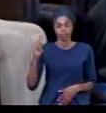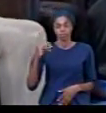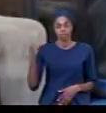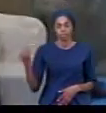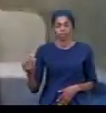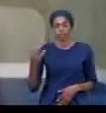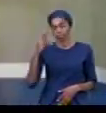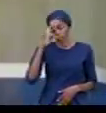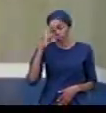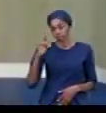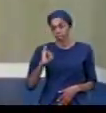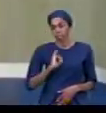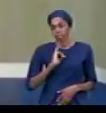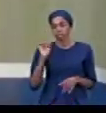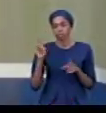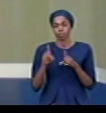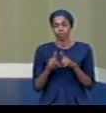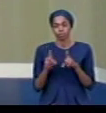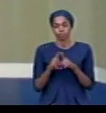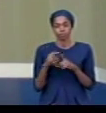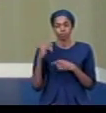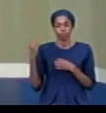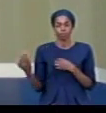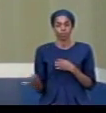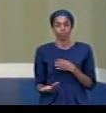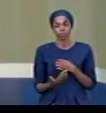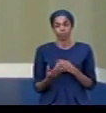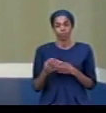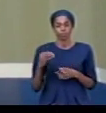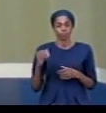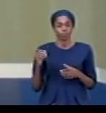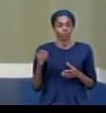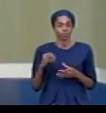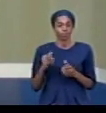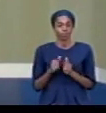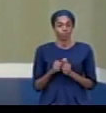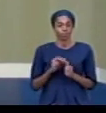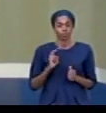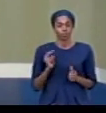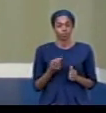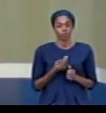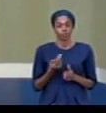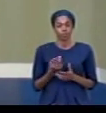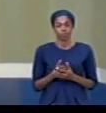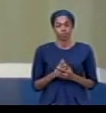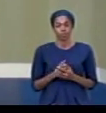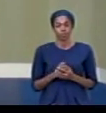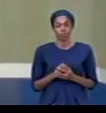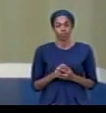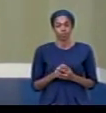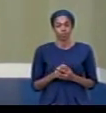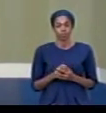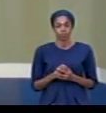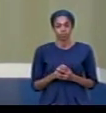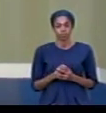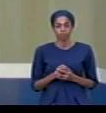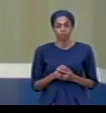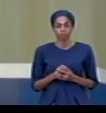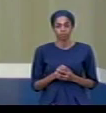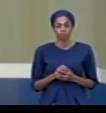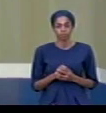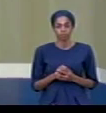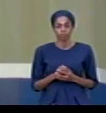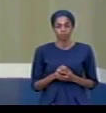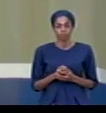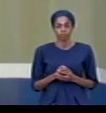name. I also welcome in our midst Apostle S.K. Favor, who is